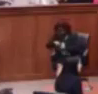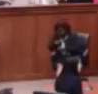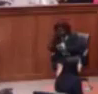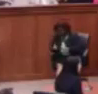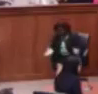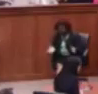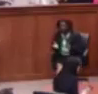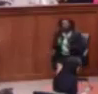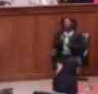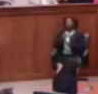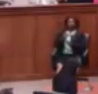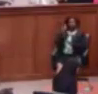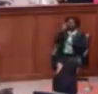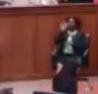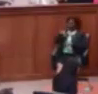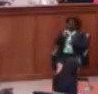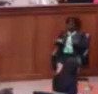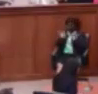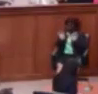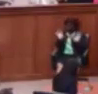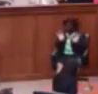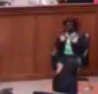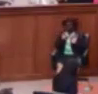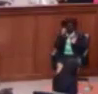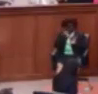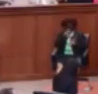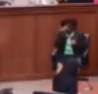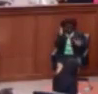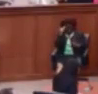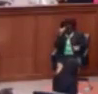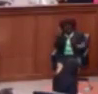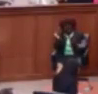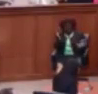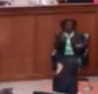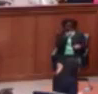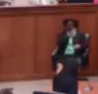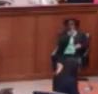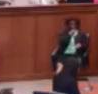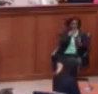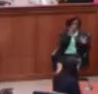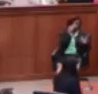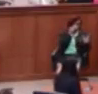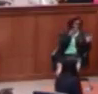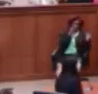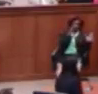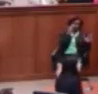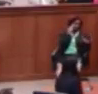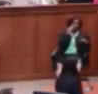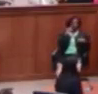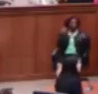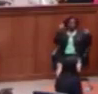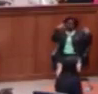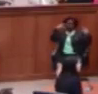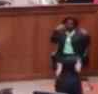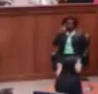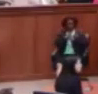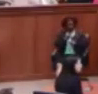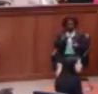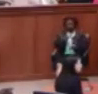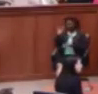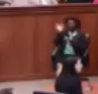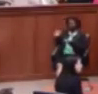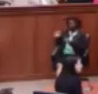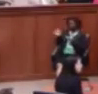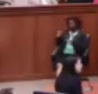all realize it's very important. I think you realize that as much as Ms. Karen and the rest of us. So Absolutely. It will be part of our